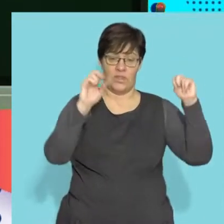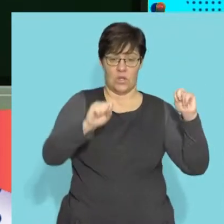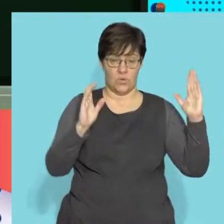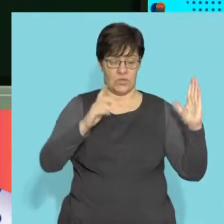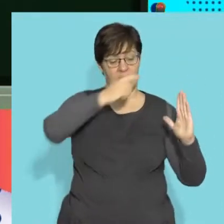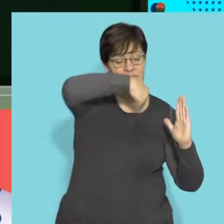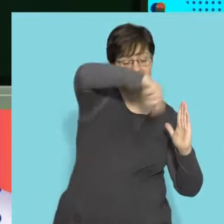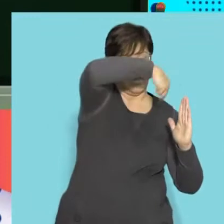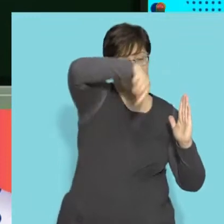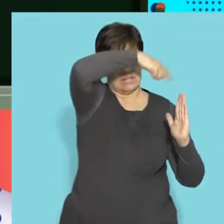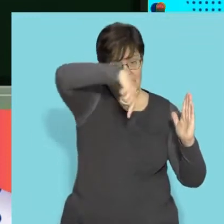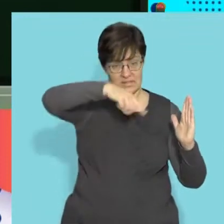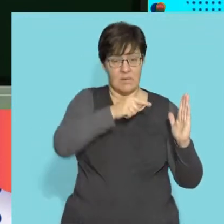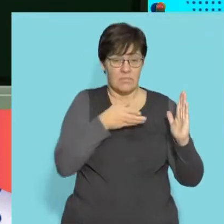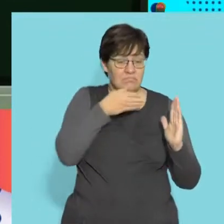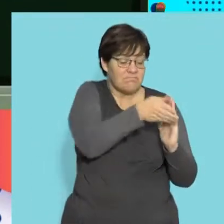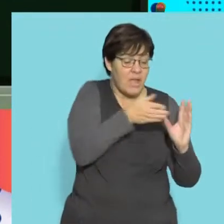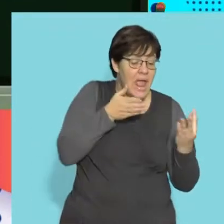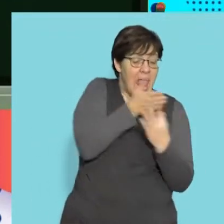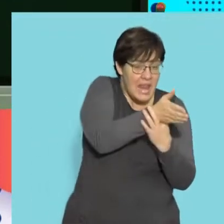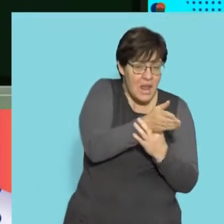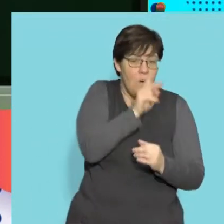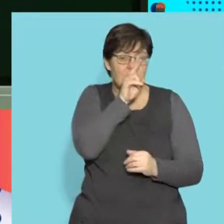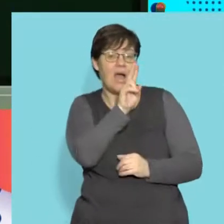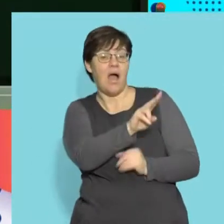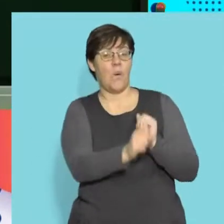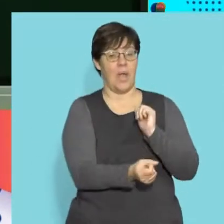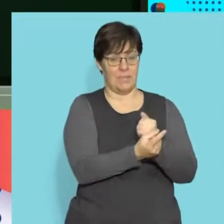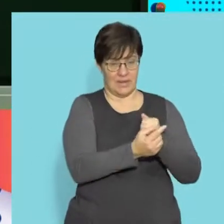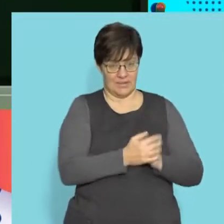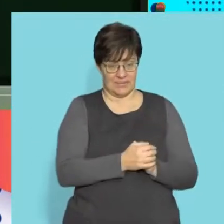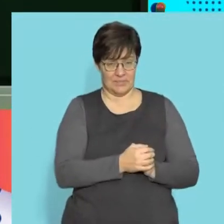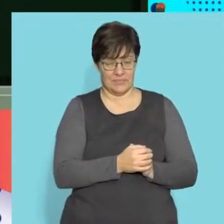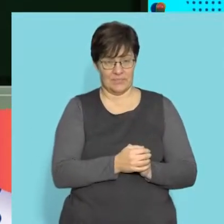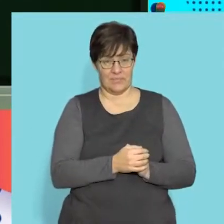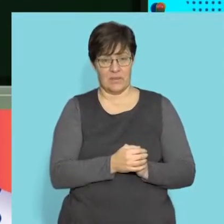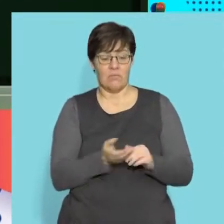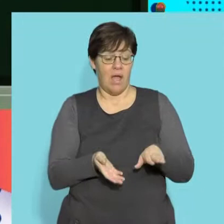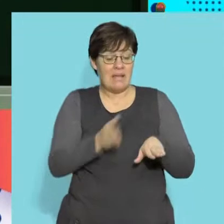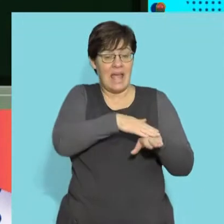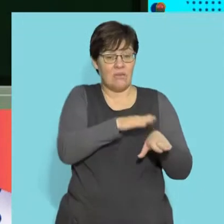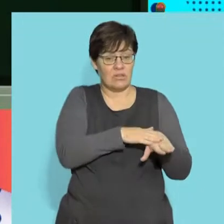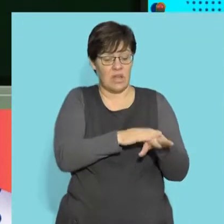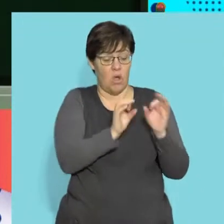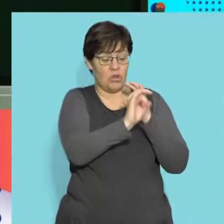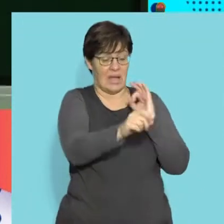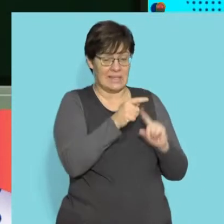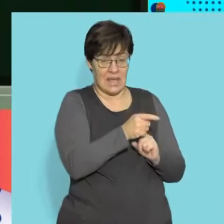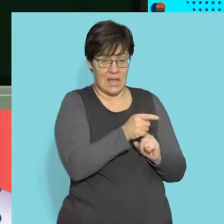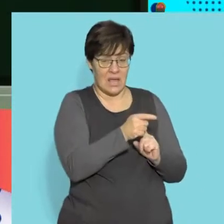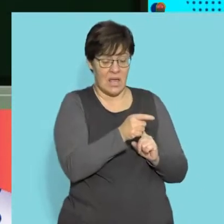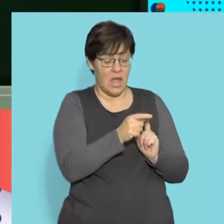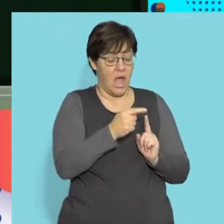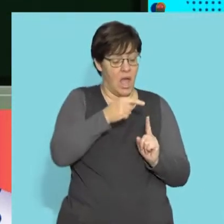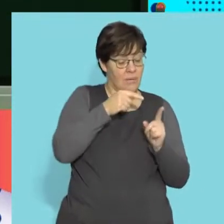what the effect is going to be. Well, it shouldn't surprise you that when we have a current-carrying